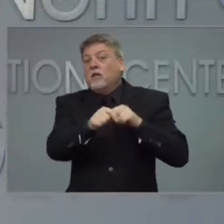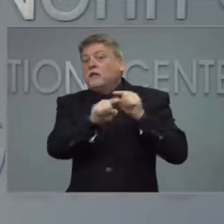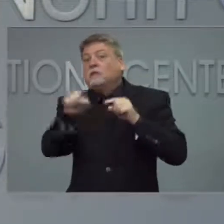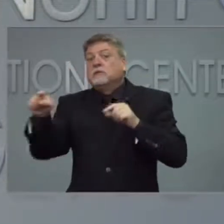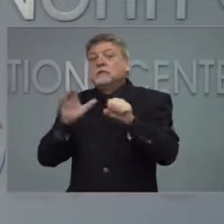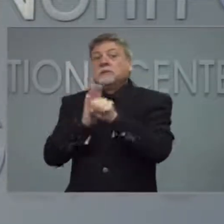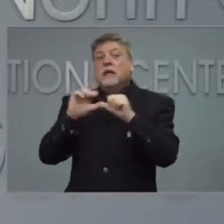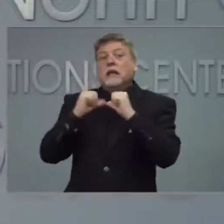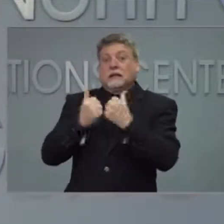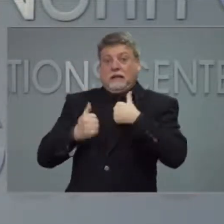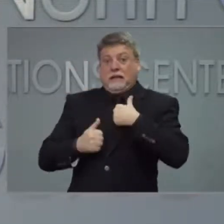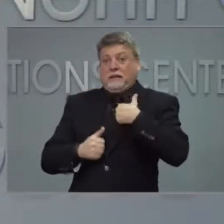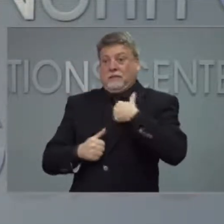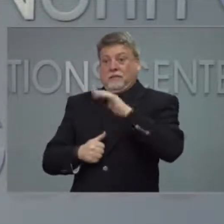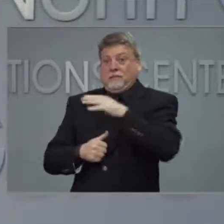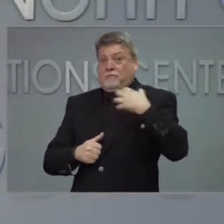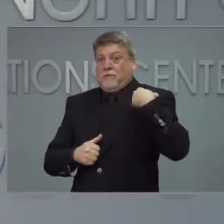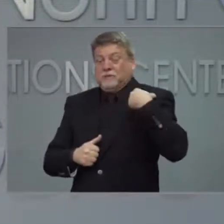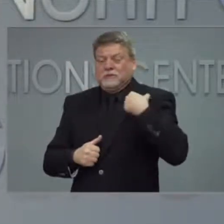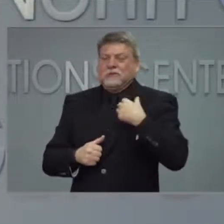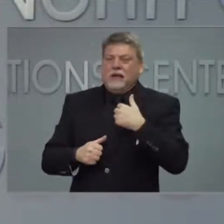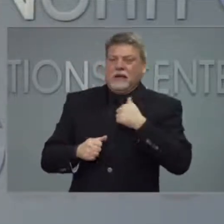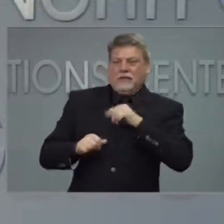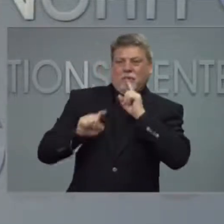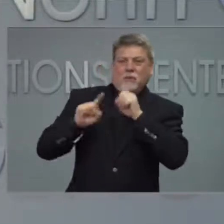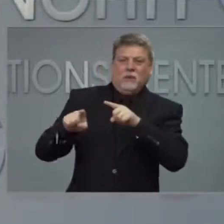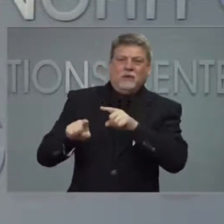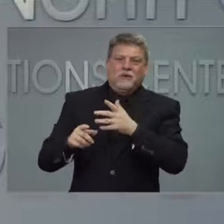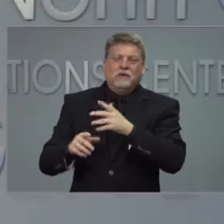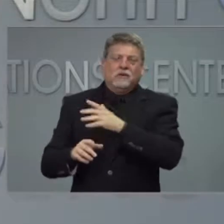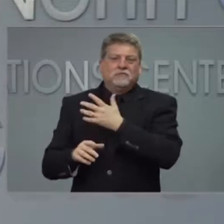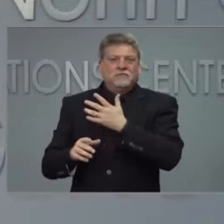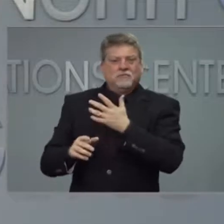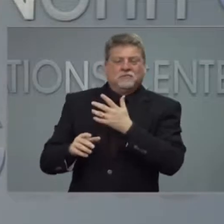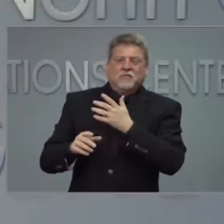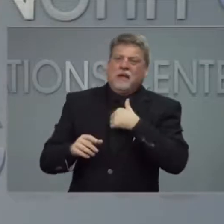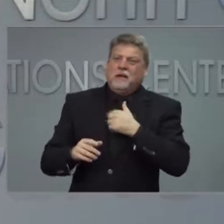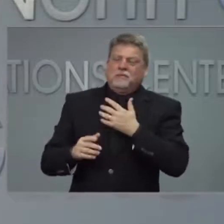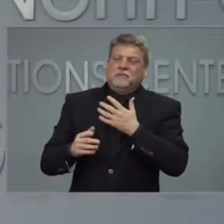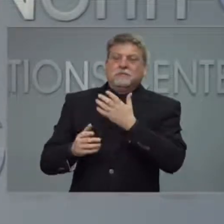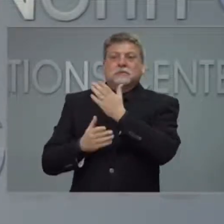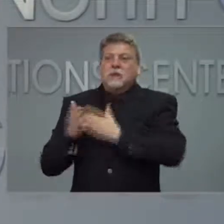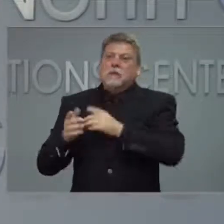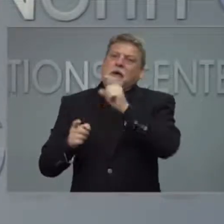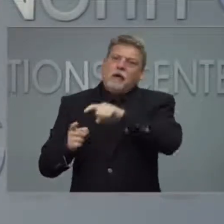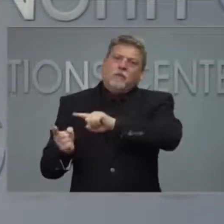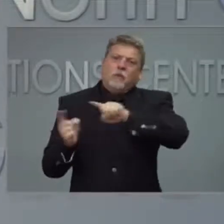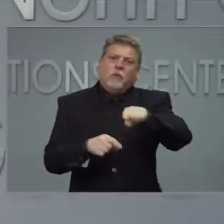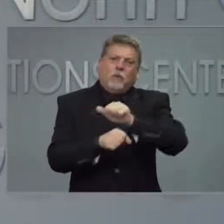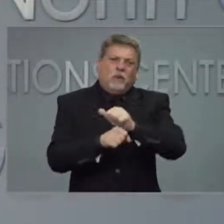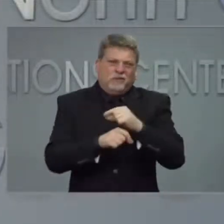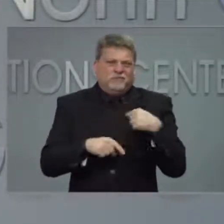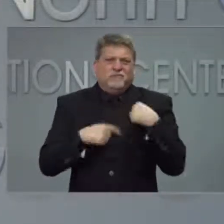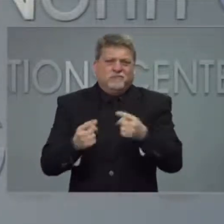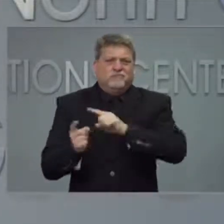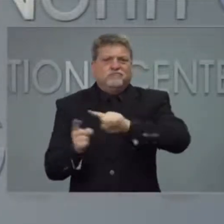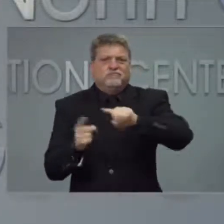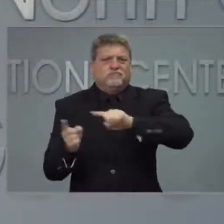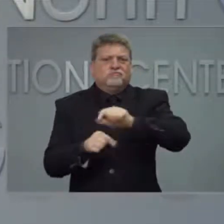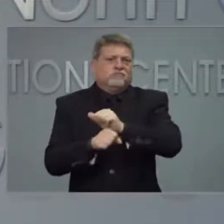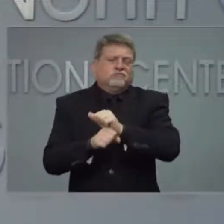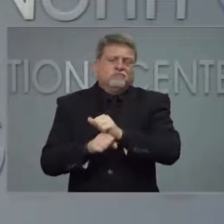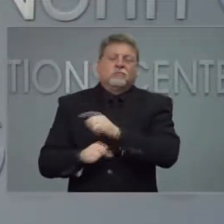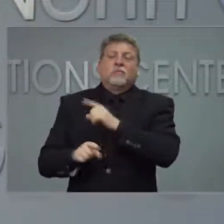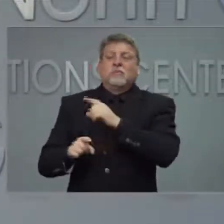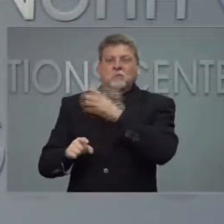with that. There's some workers who obviously need to have to come into work, and those who are working on the front line, but